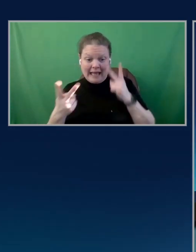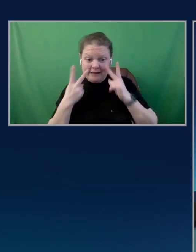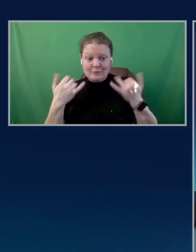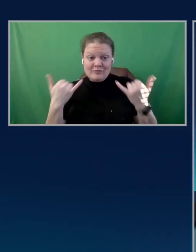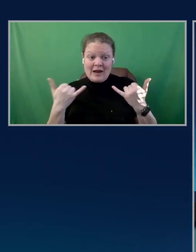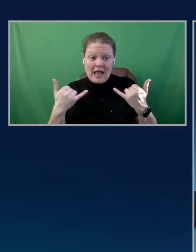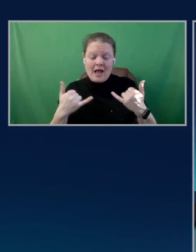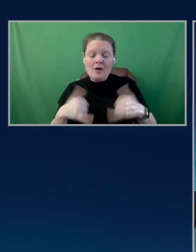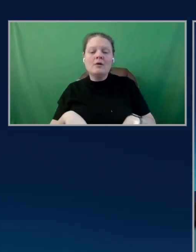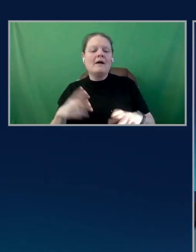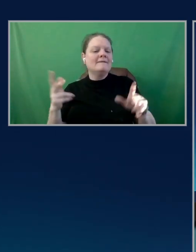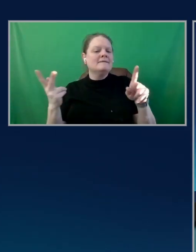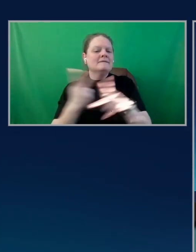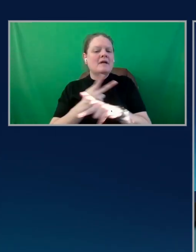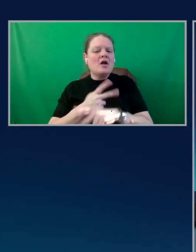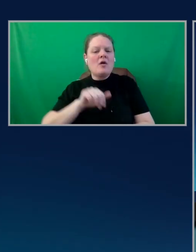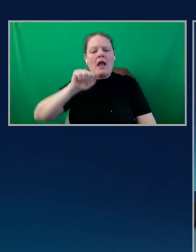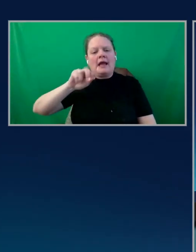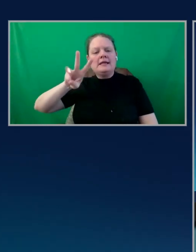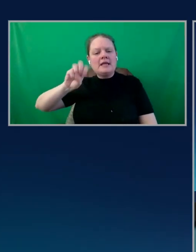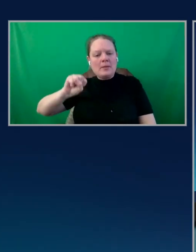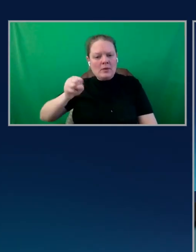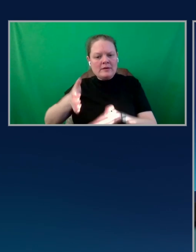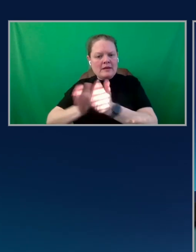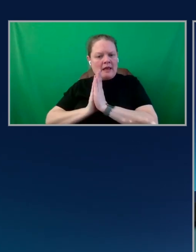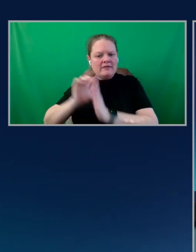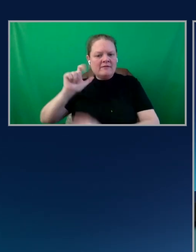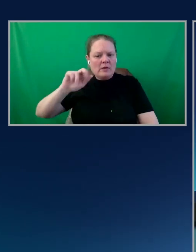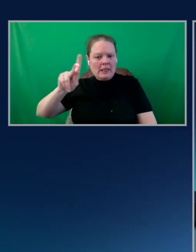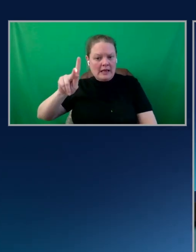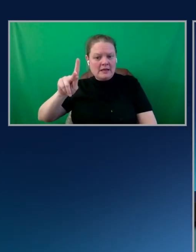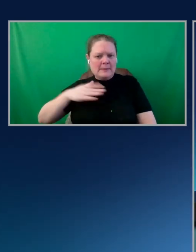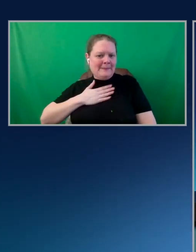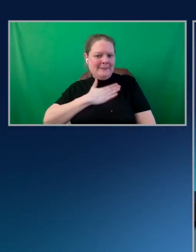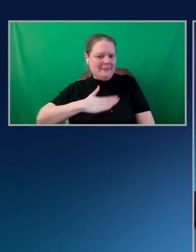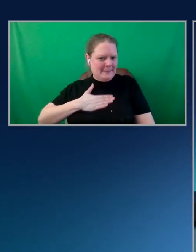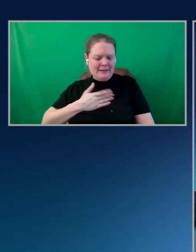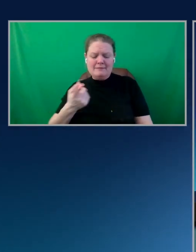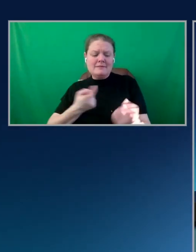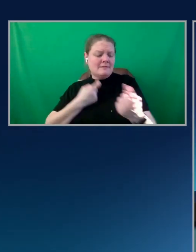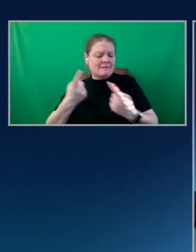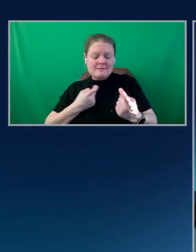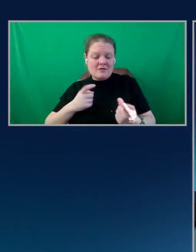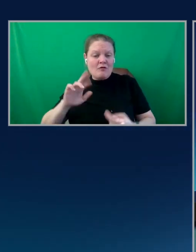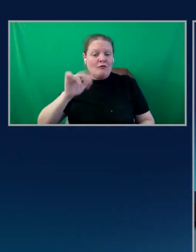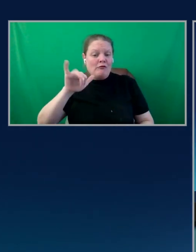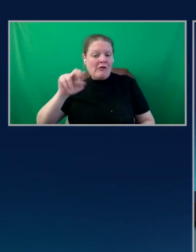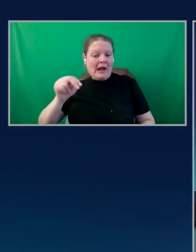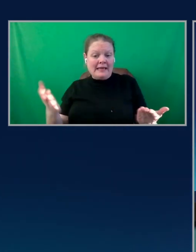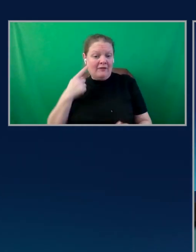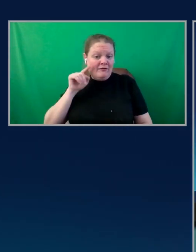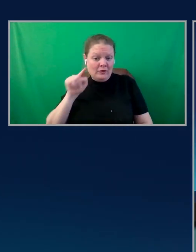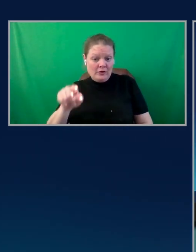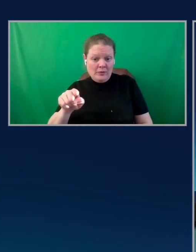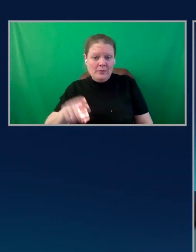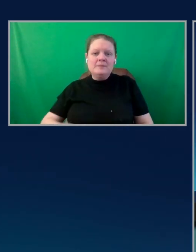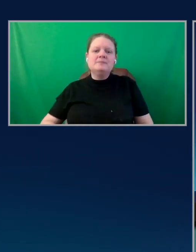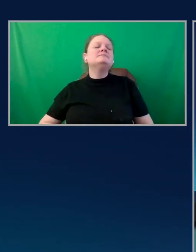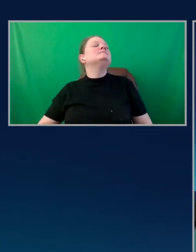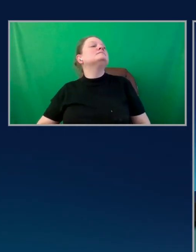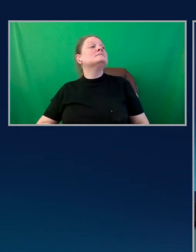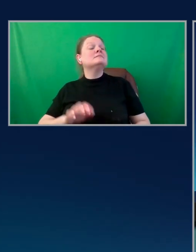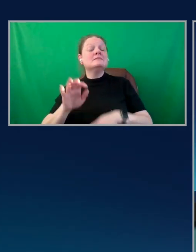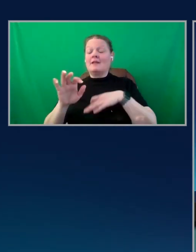out AWS is asking for a link. So please ask us questions. Ryan's here for you. Yeah. So rather than taking this